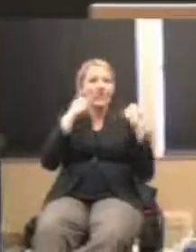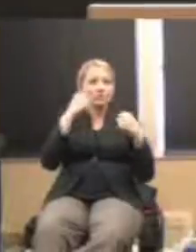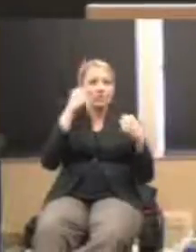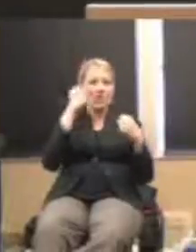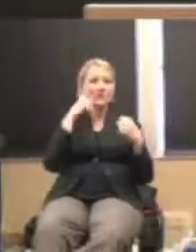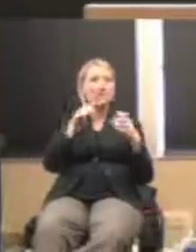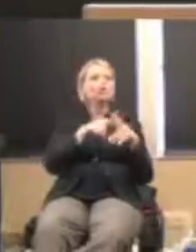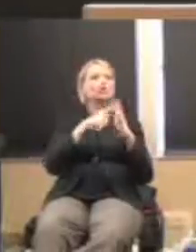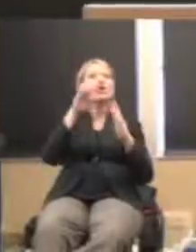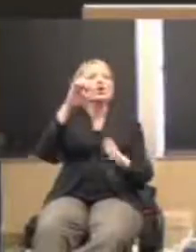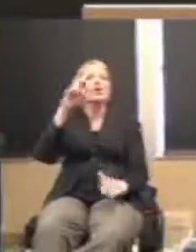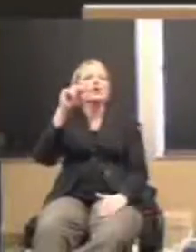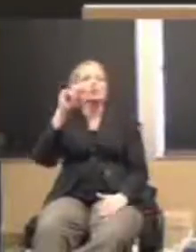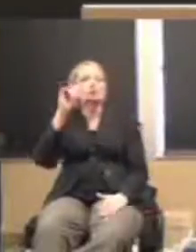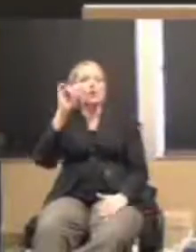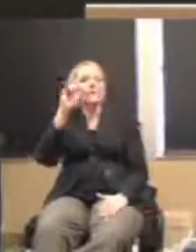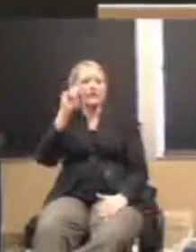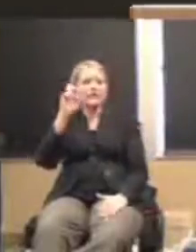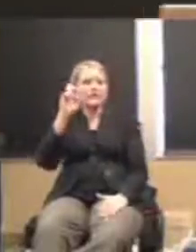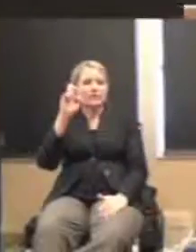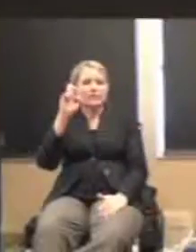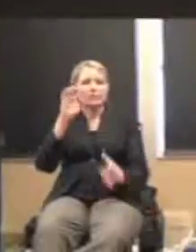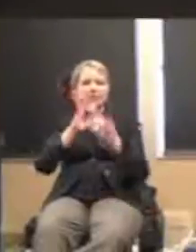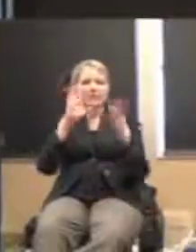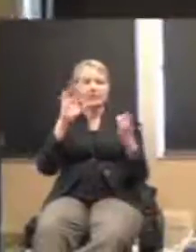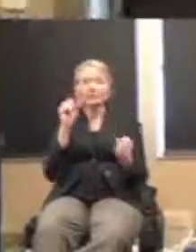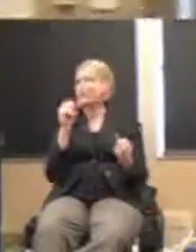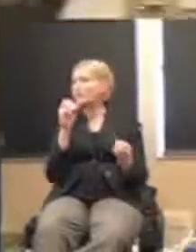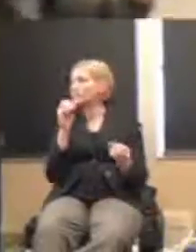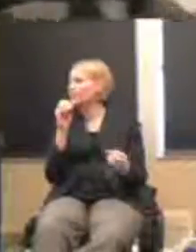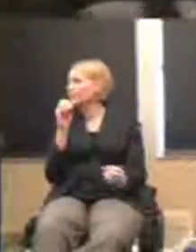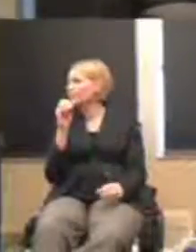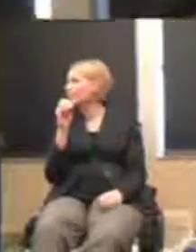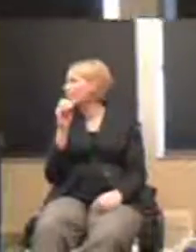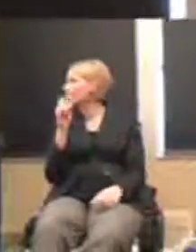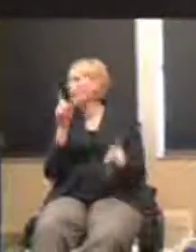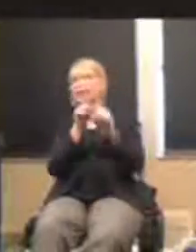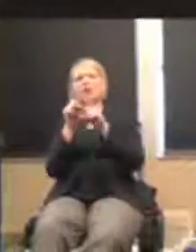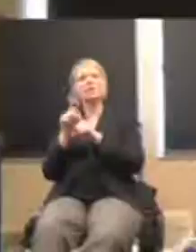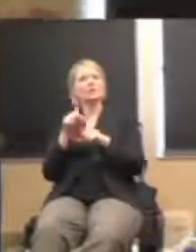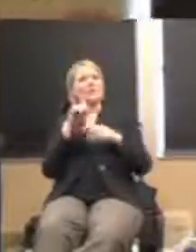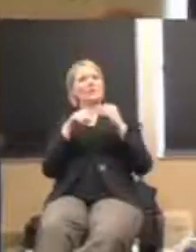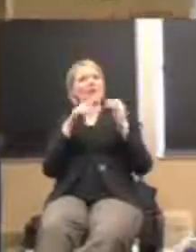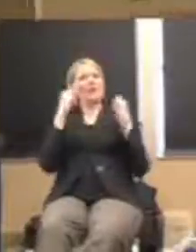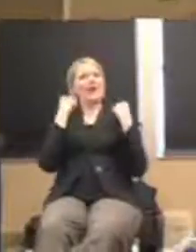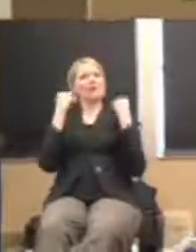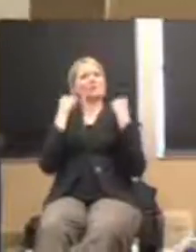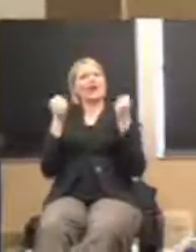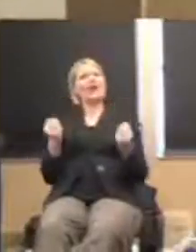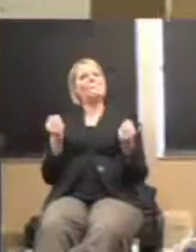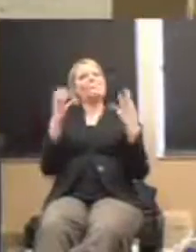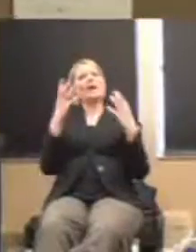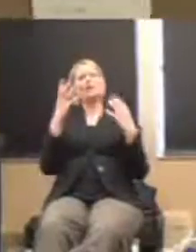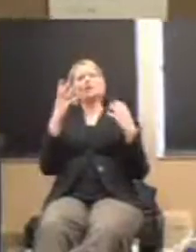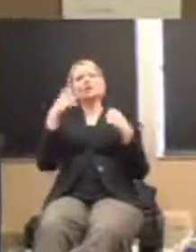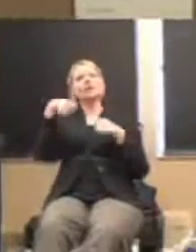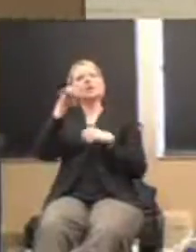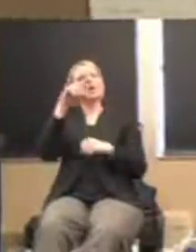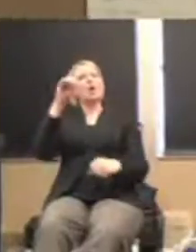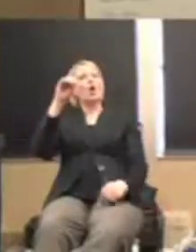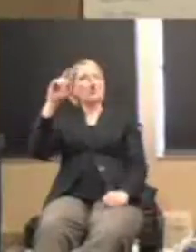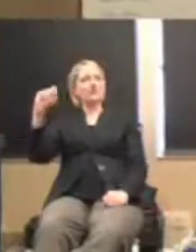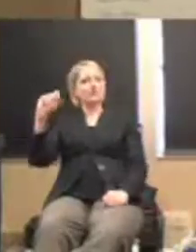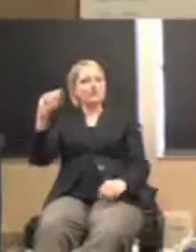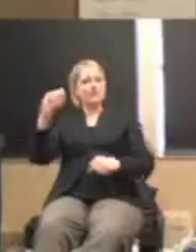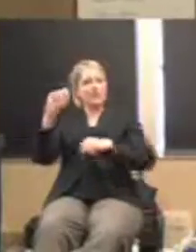endorphin release. So. What we're going to also quickly touch about with exercise is how many of you guys work closely with an occupational therapist on